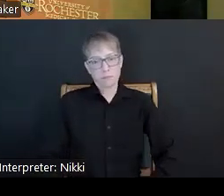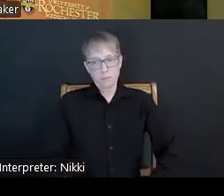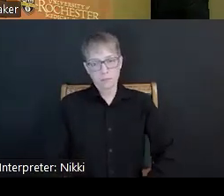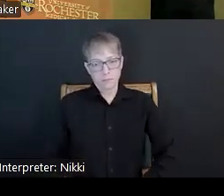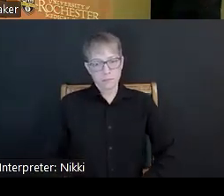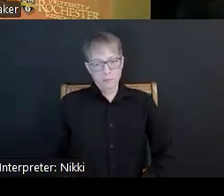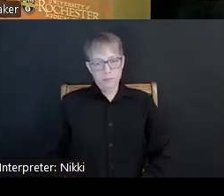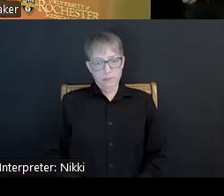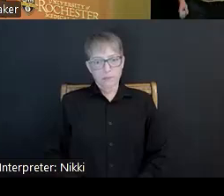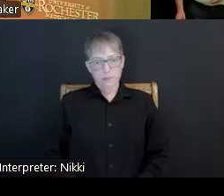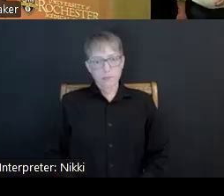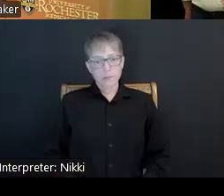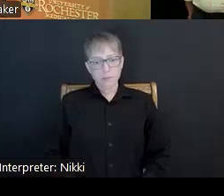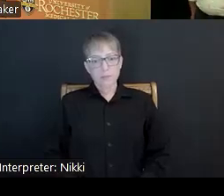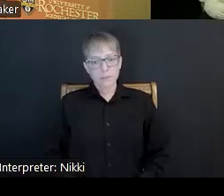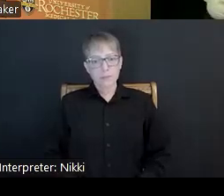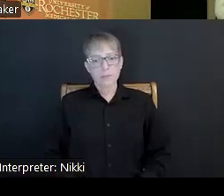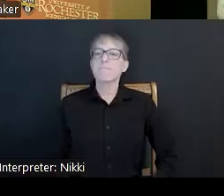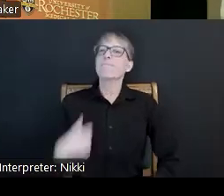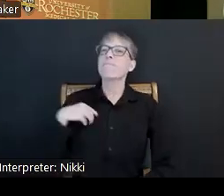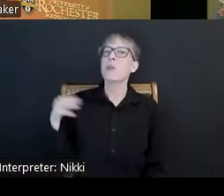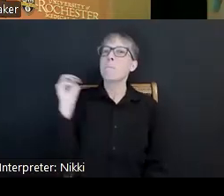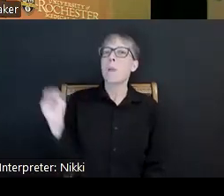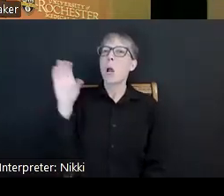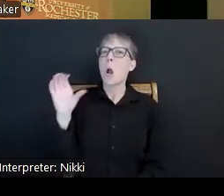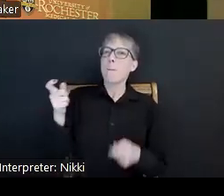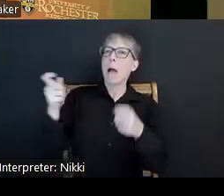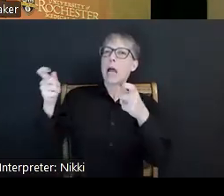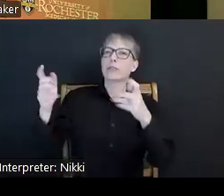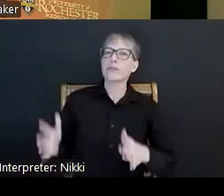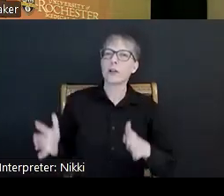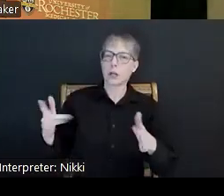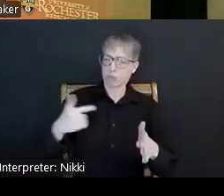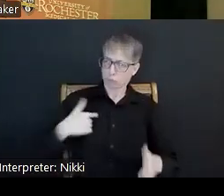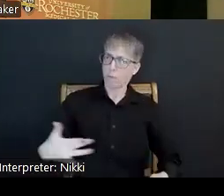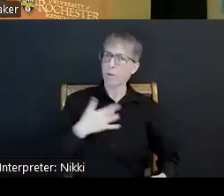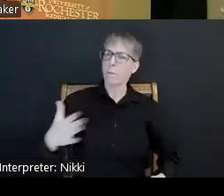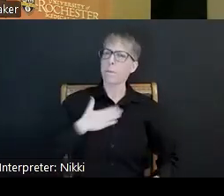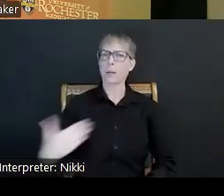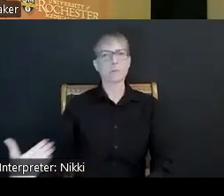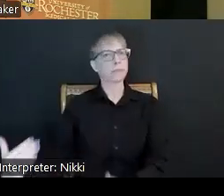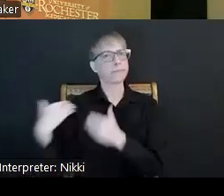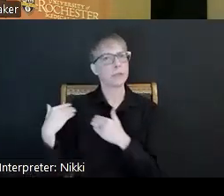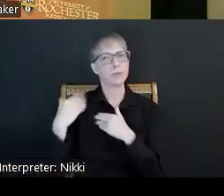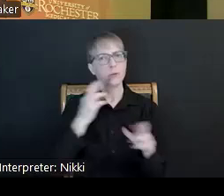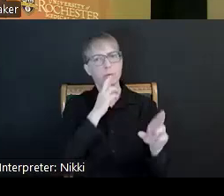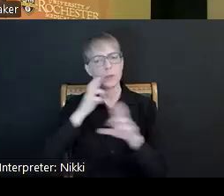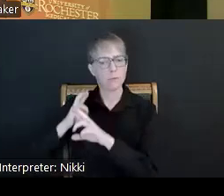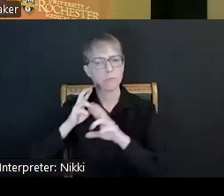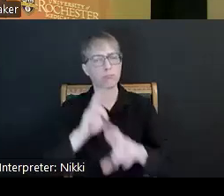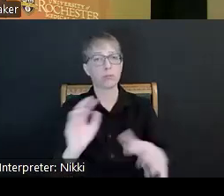As county manager of Monroe County, I feel it is my duty to report that today there exists